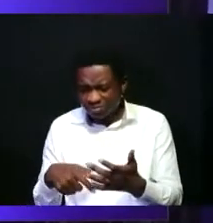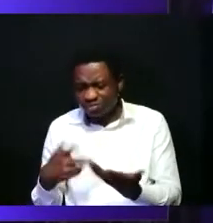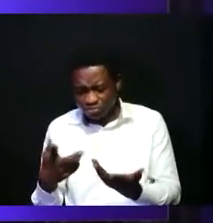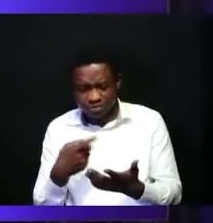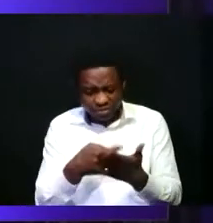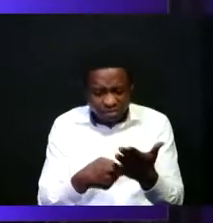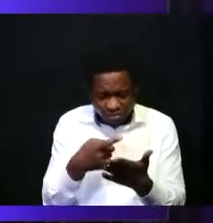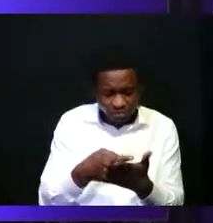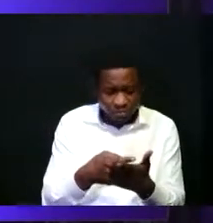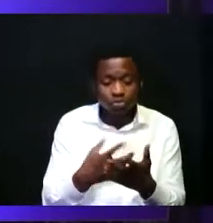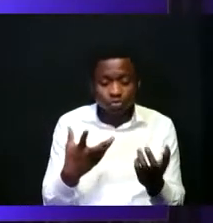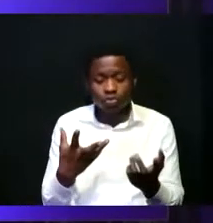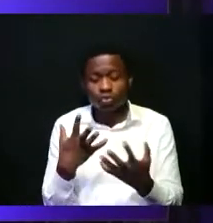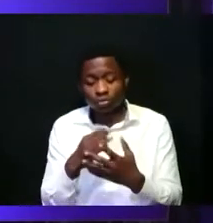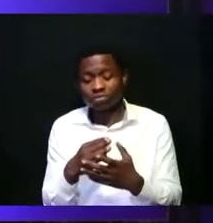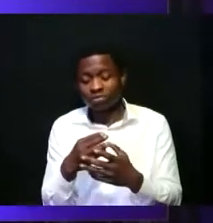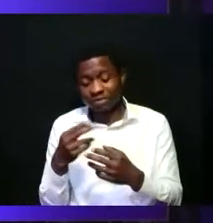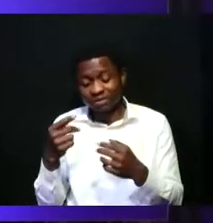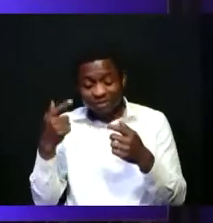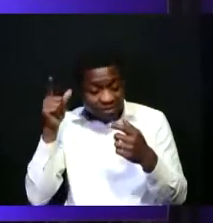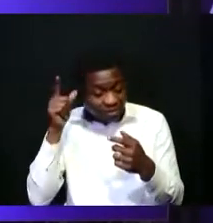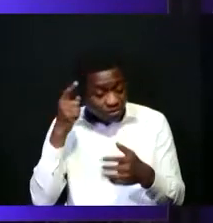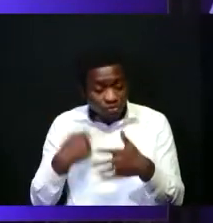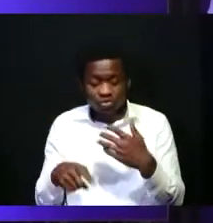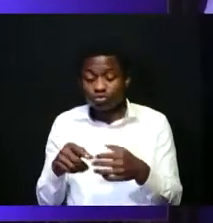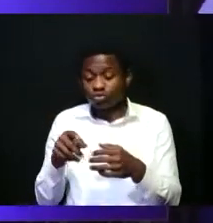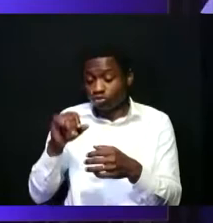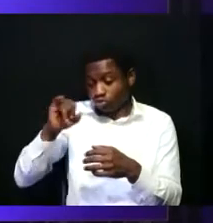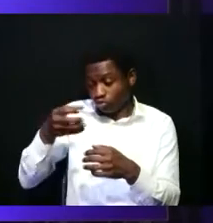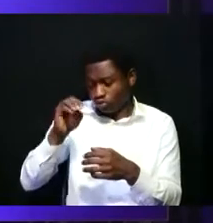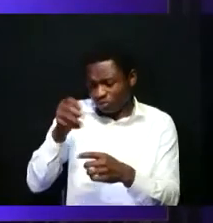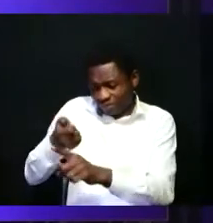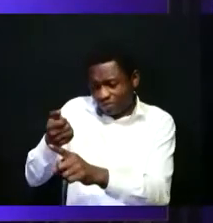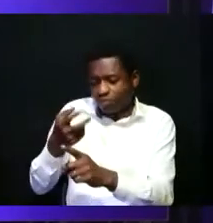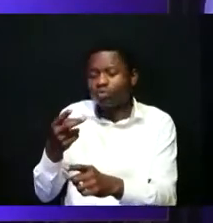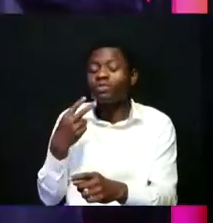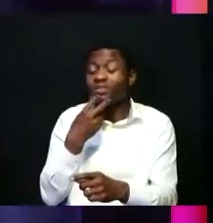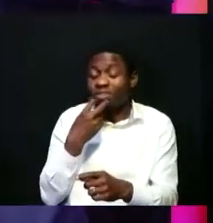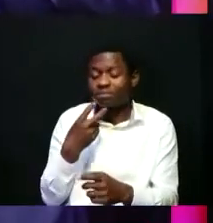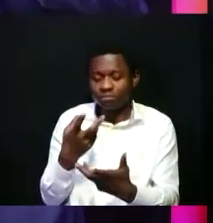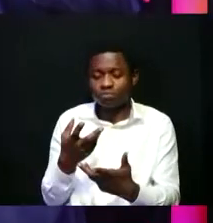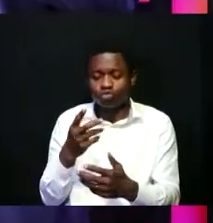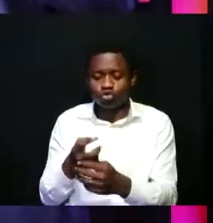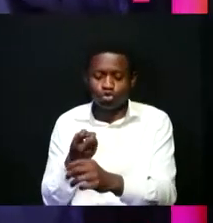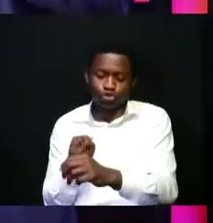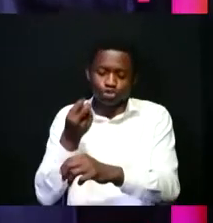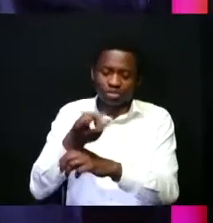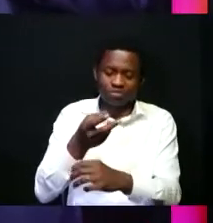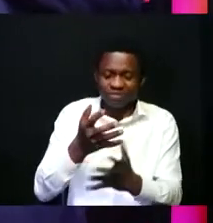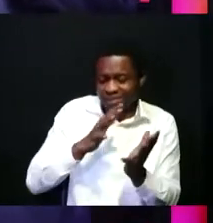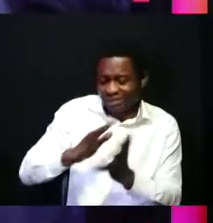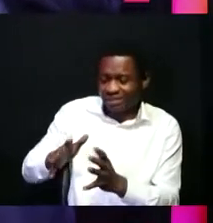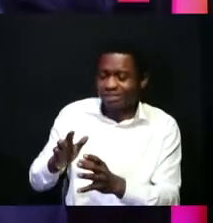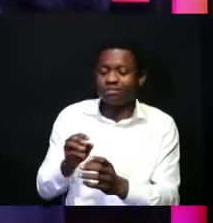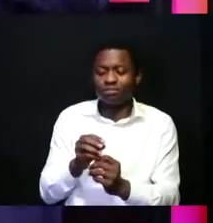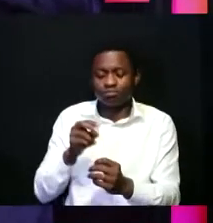and what Elihu wants to say about the matter. Noma edie ni mo no eno na mi wedi hu komoda da no na me ba ni a Elihu okasa e